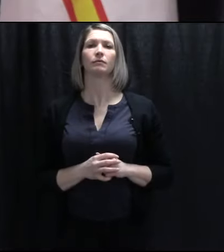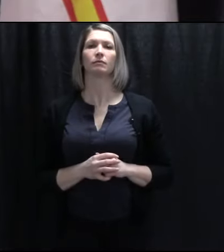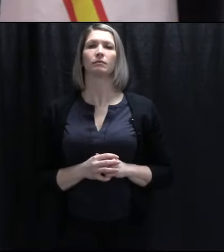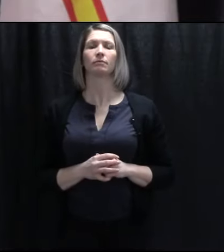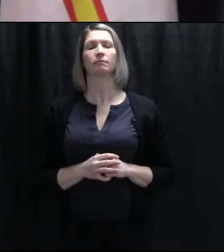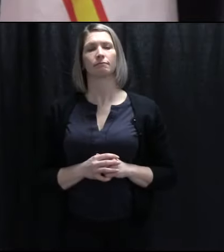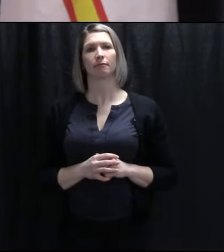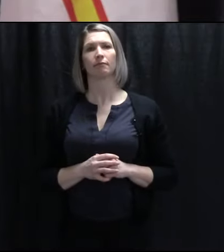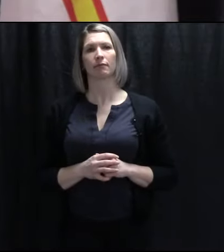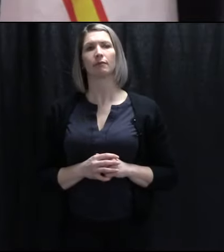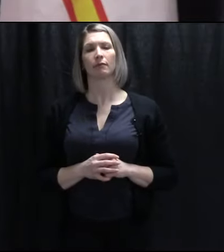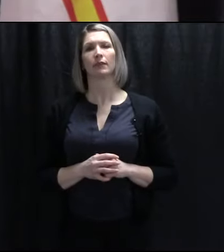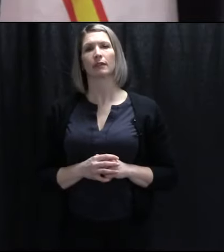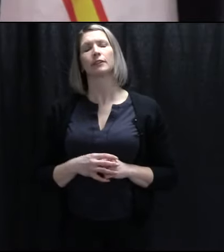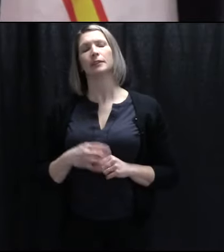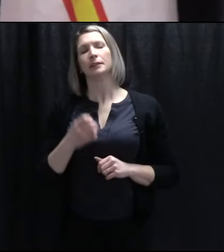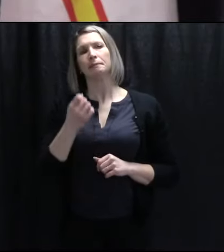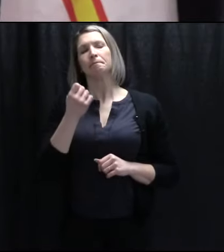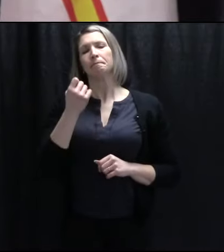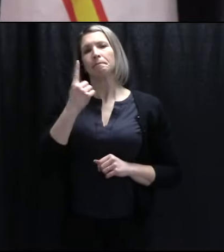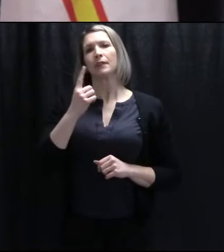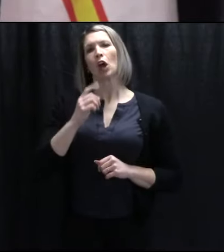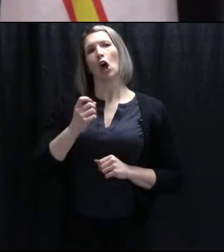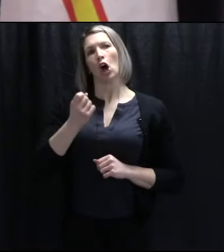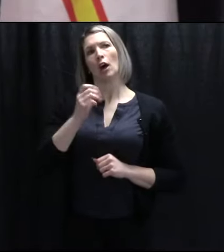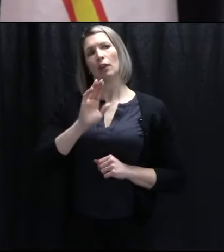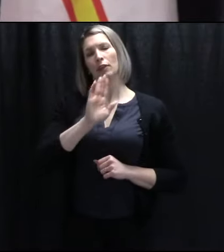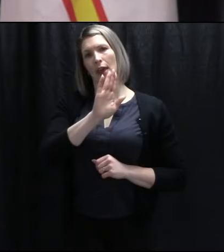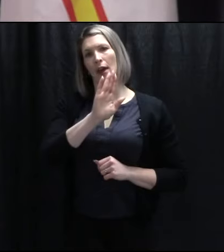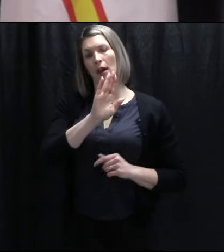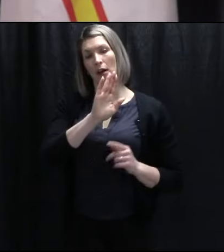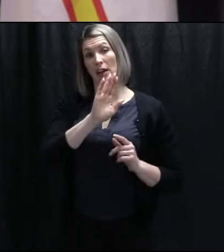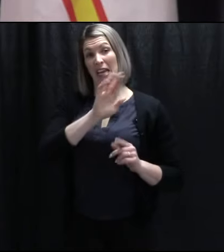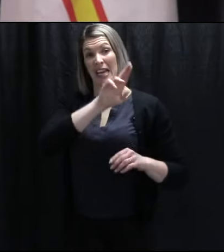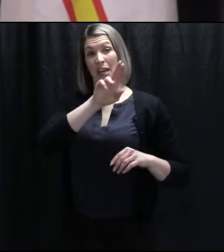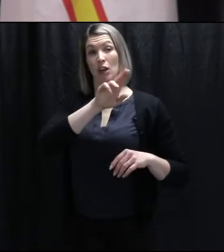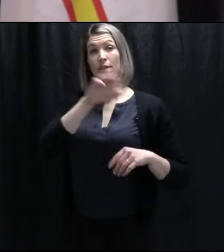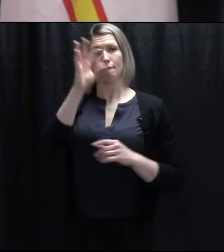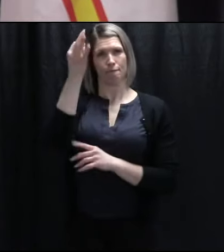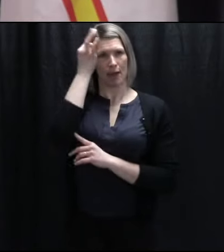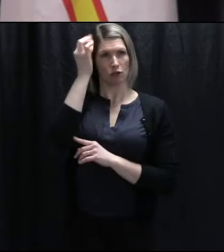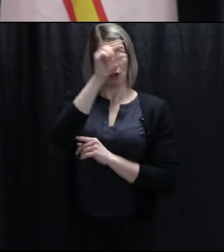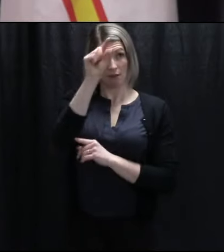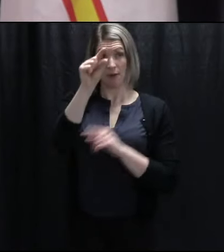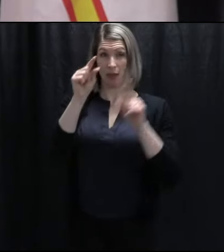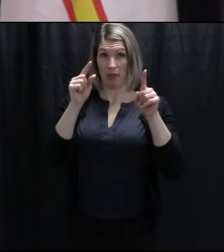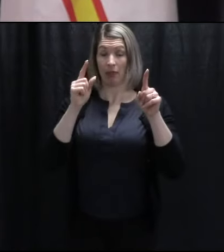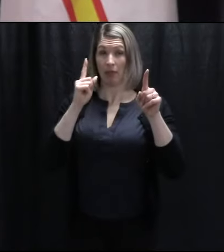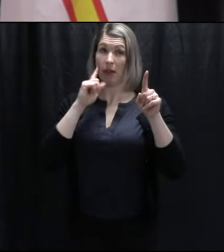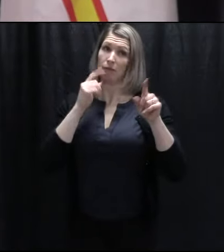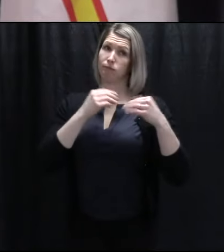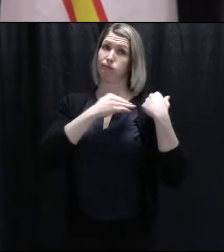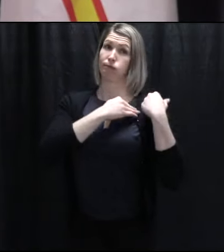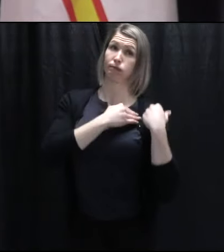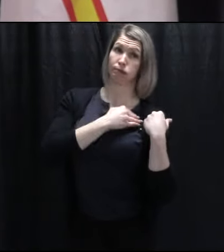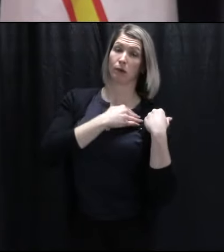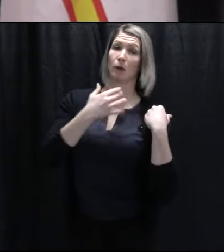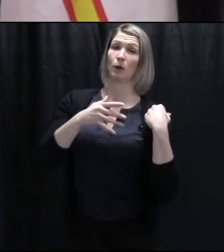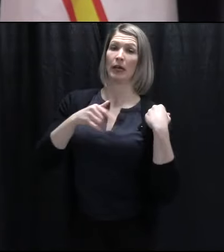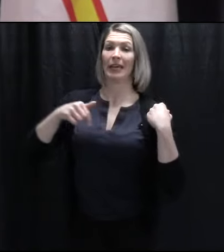continue to work with them on a number of different initiatives. Let's keep in mind from a national perspective, when you look at Newfoundland and Labrador, this is